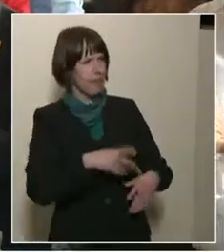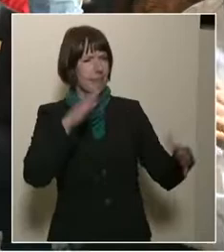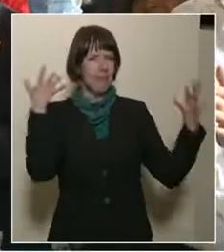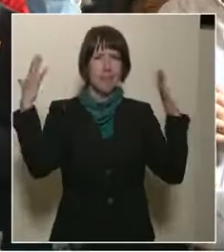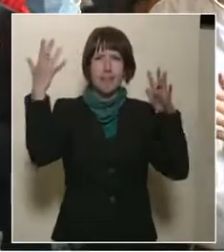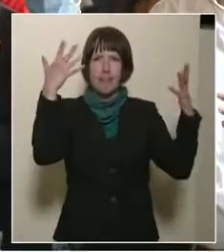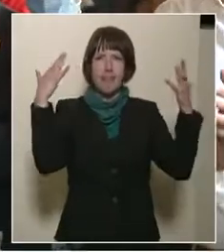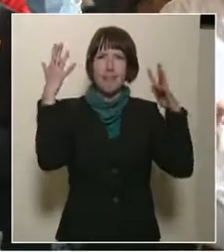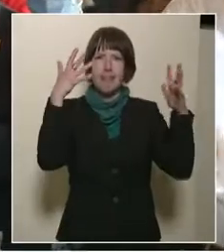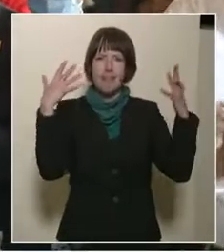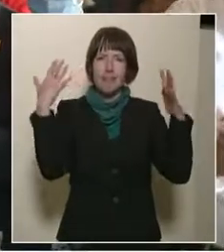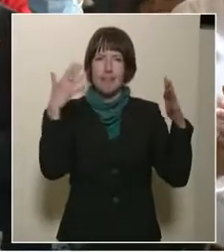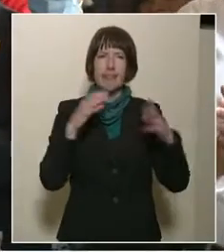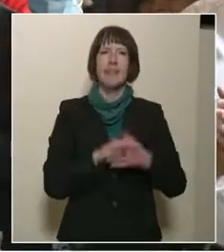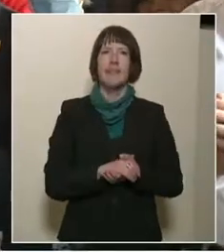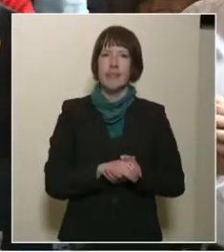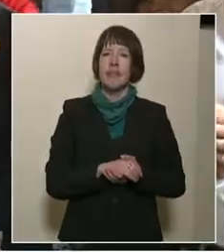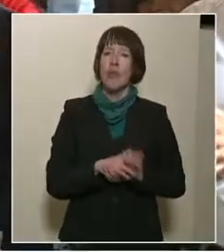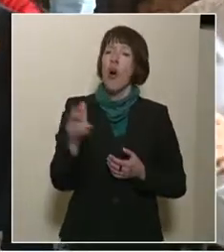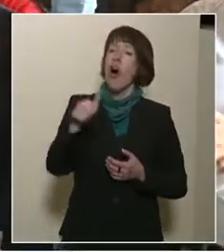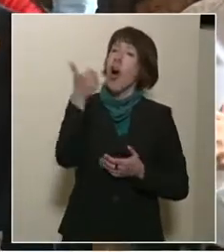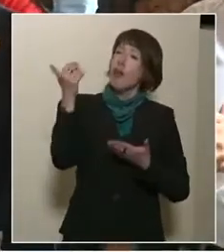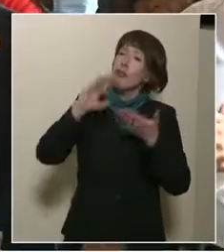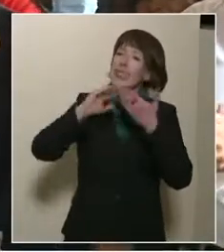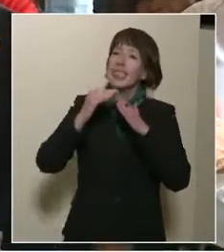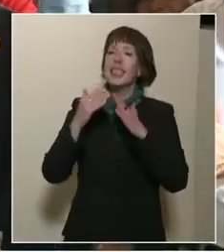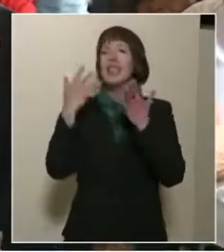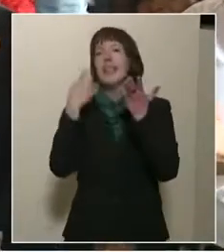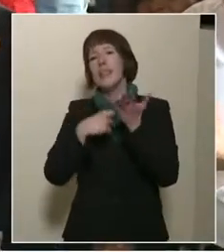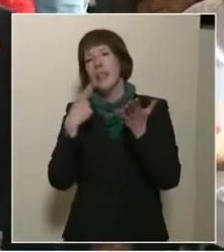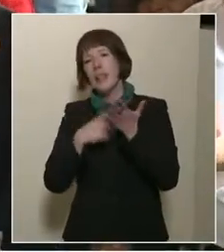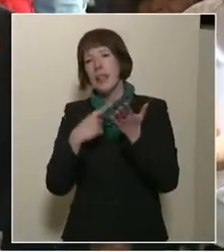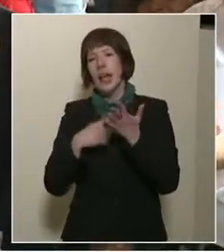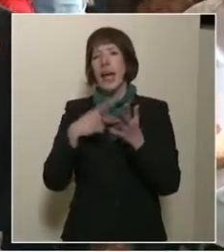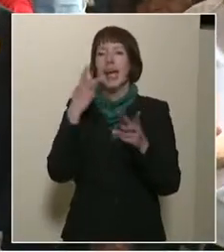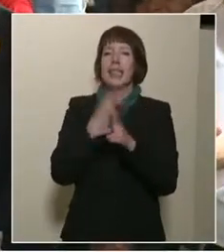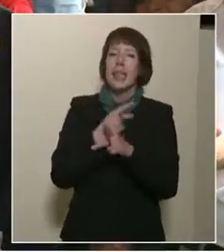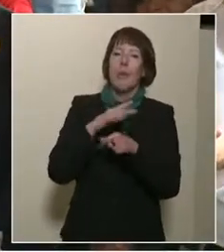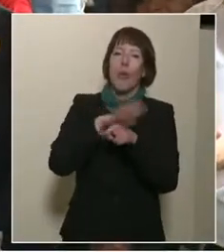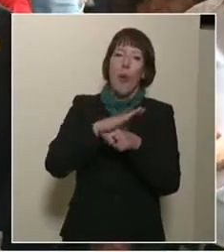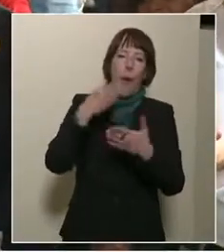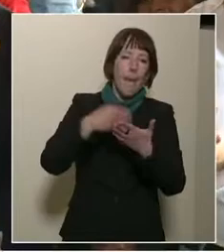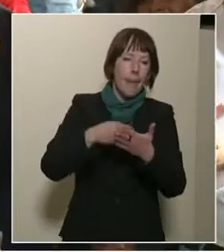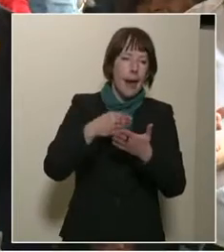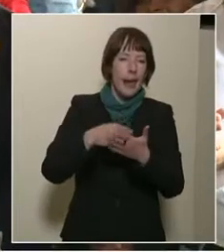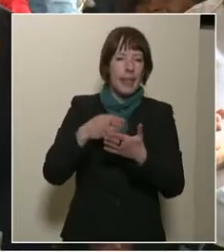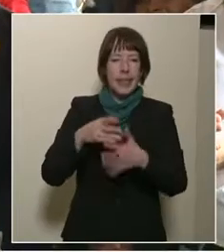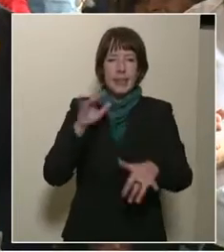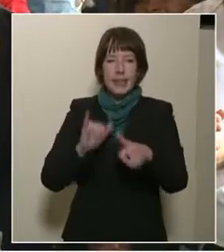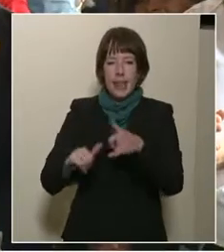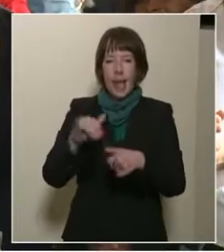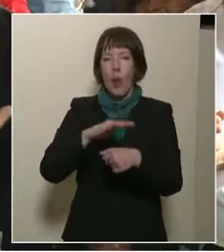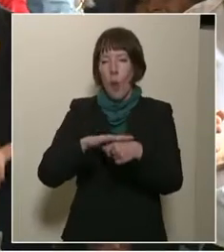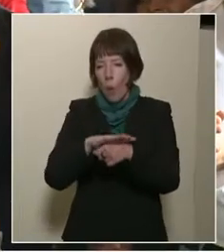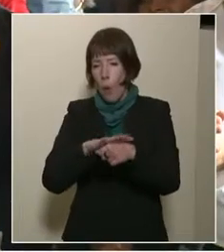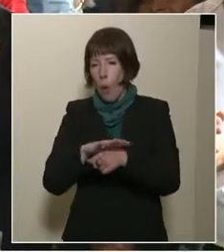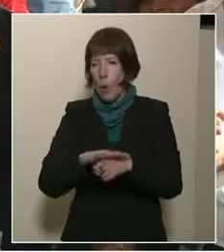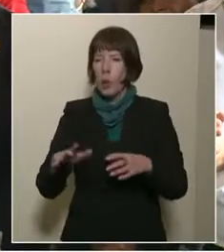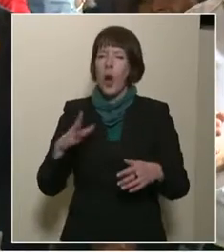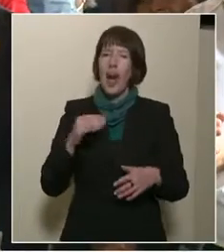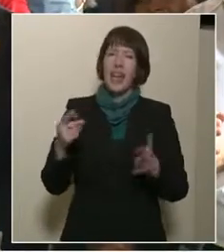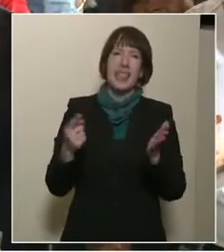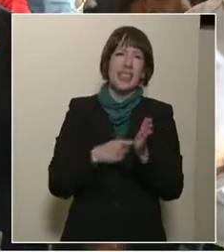So other cities talk about keeping local dollars local, and as the council member said, like sometimes these are